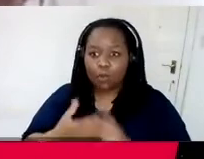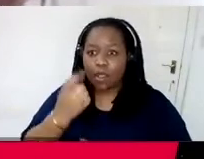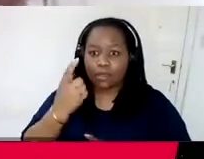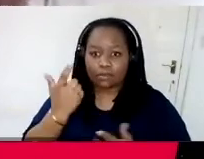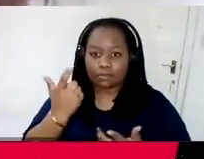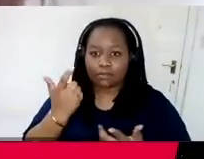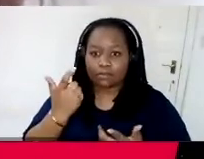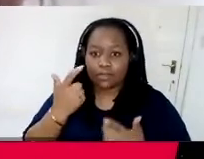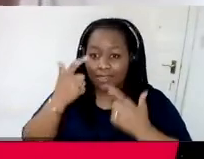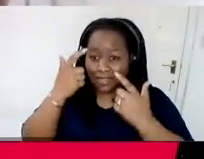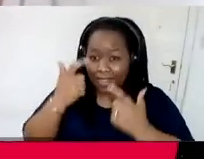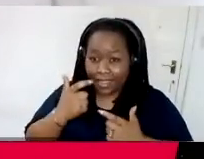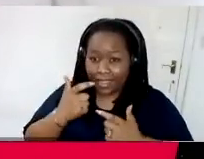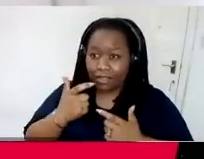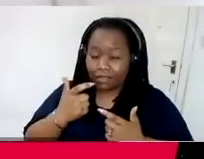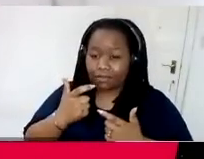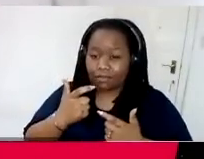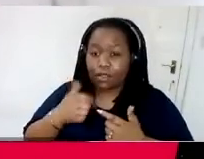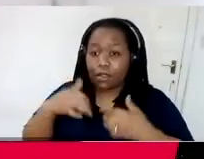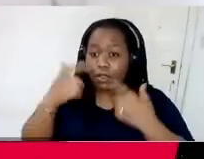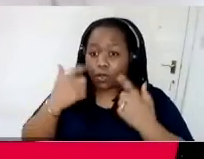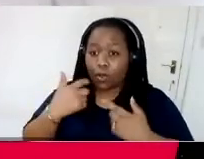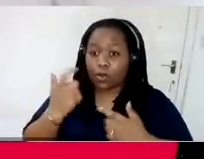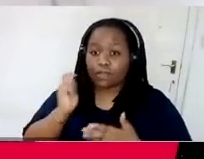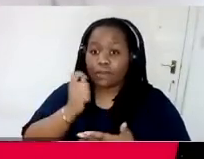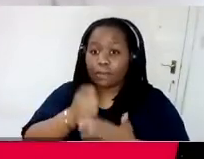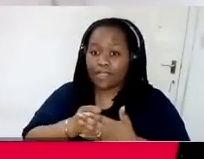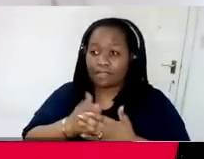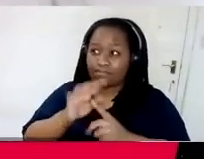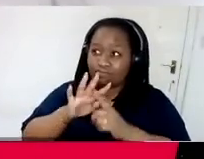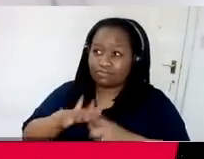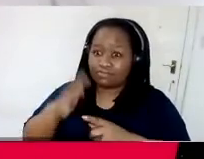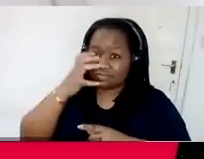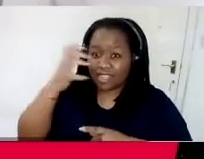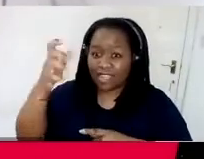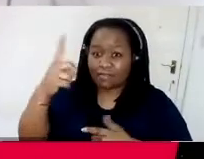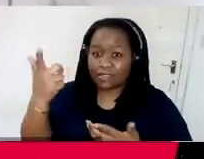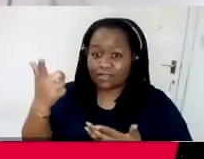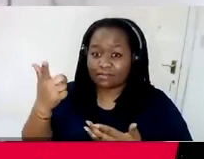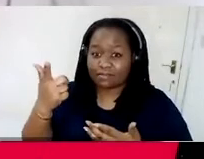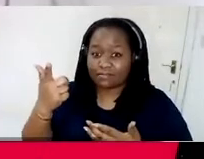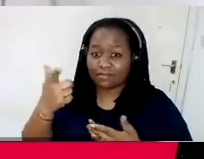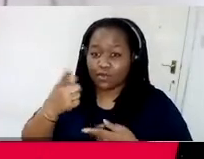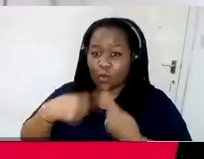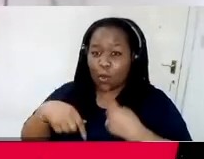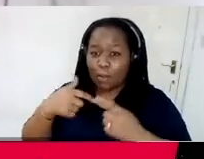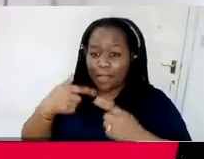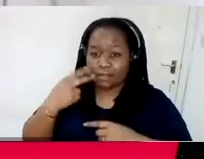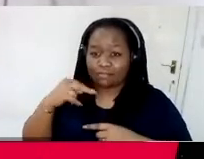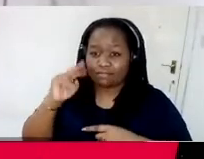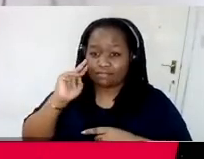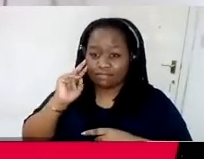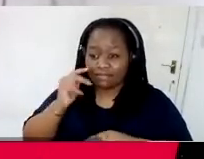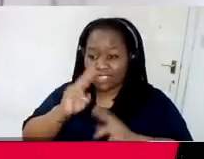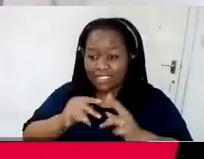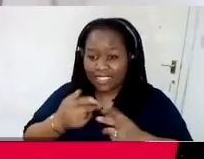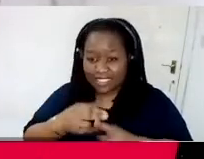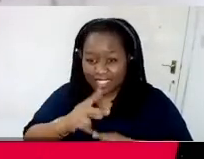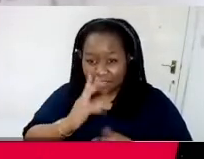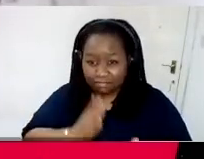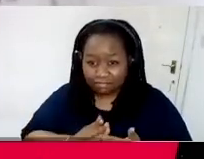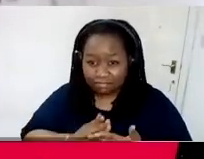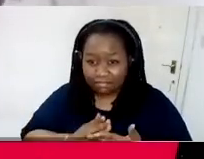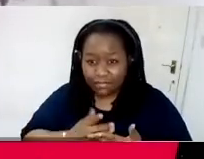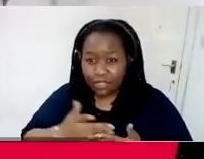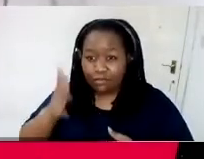government, the Court of Appeal forced the government to go back and retake those decisions to assess whether there was a past